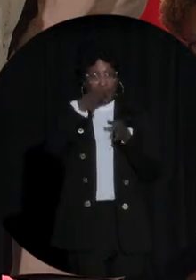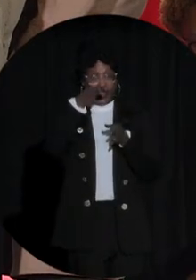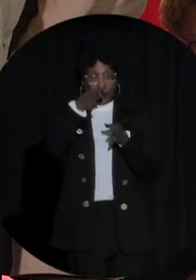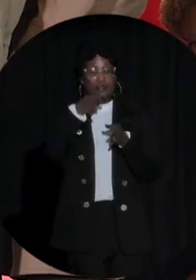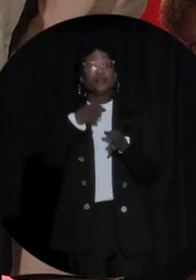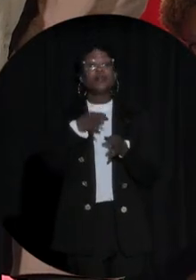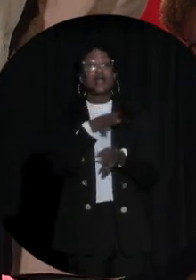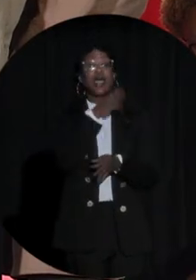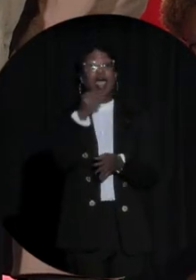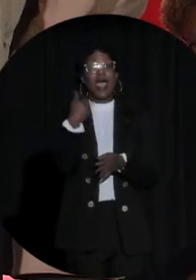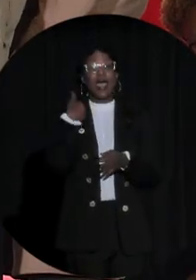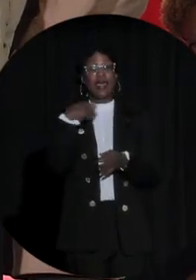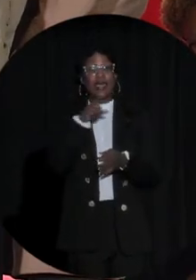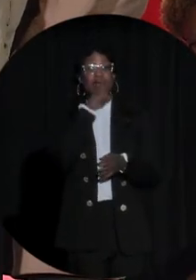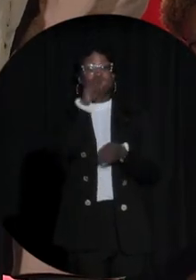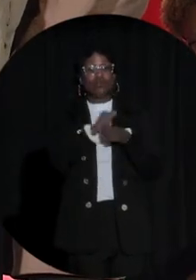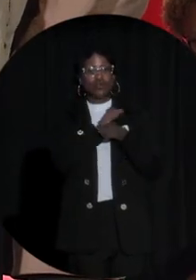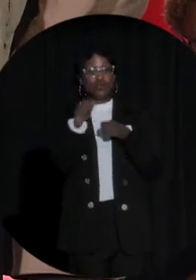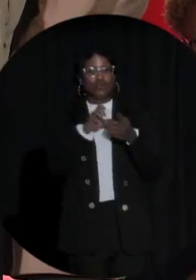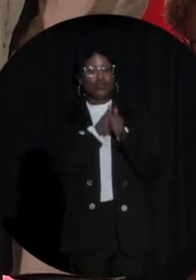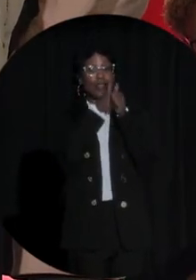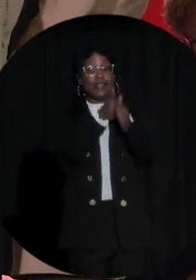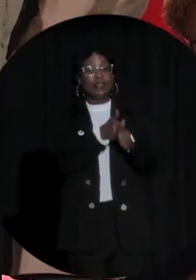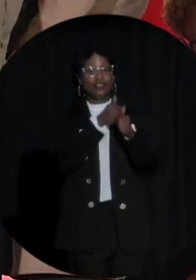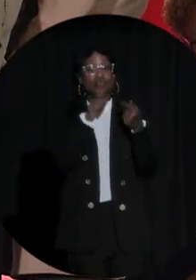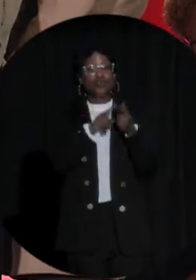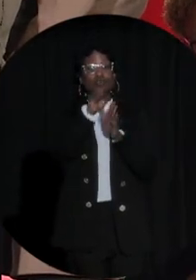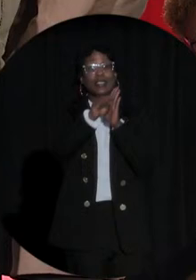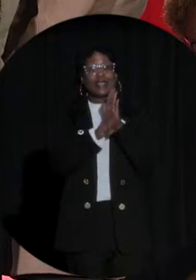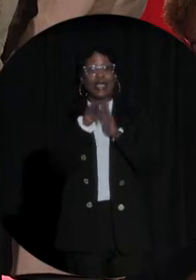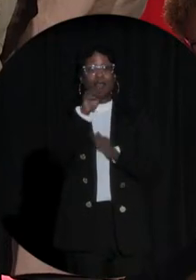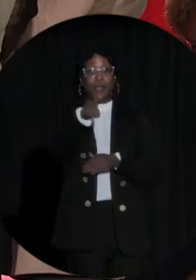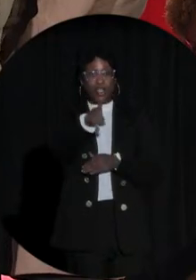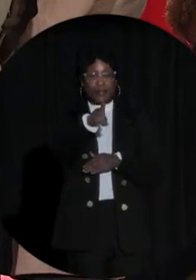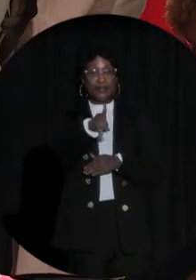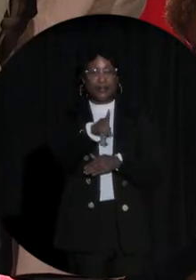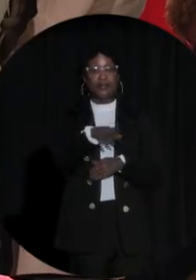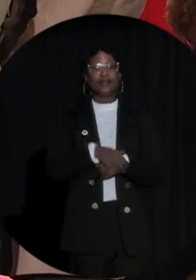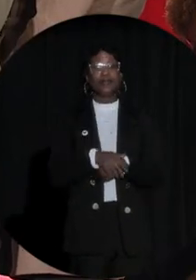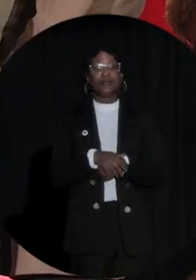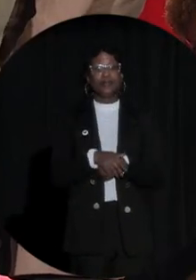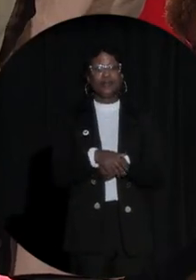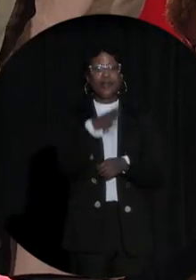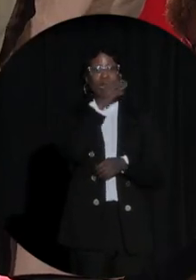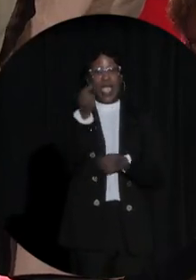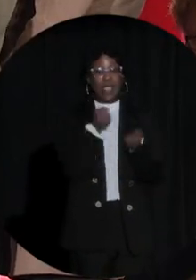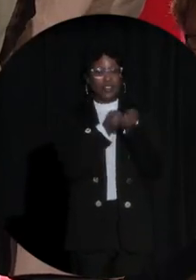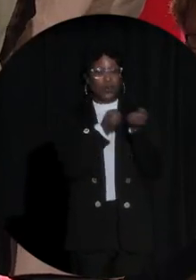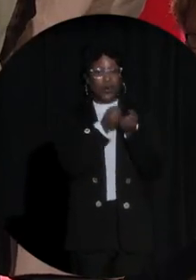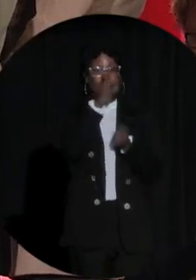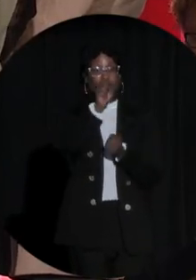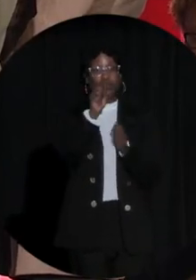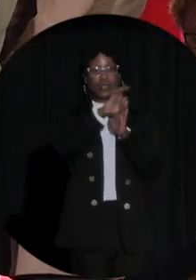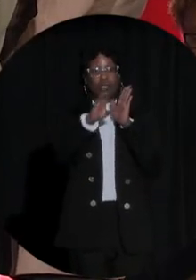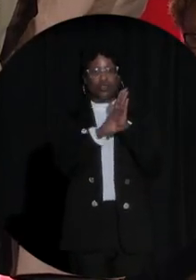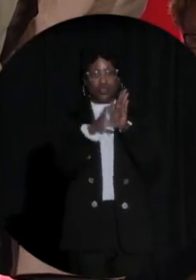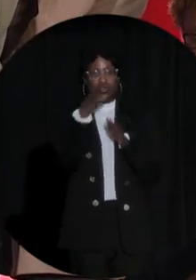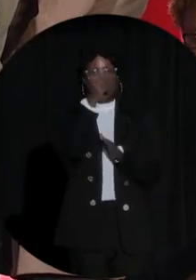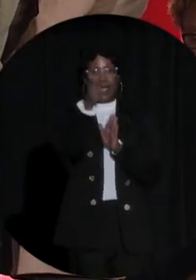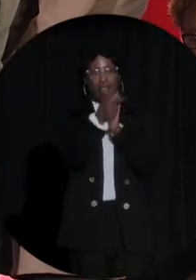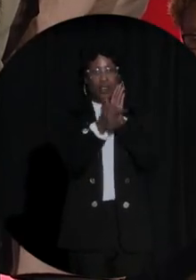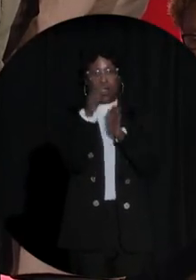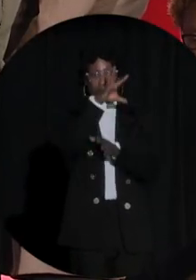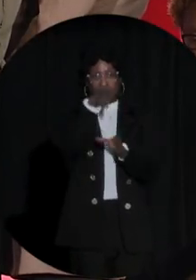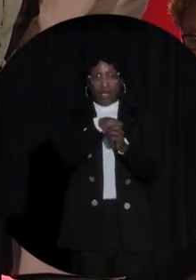true allegiance. And bear true allegiance. To the state of Maryland. To the state of Maryland. And support the Constitution and laws thereof. And support the Constitution and